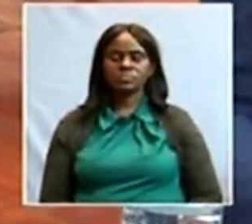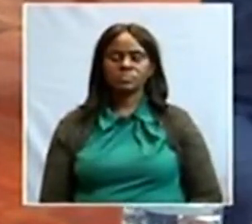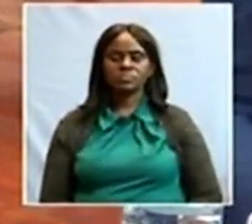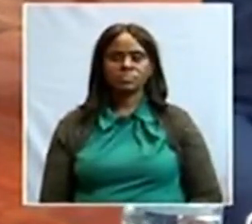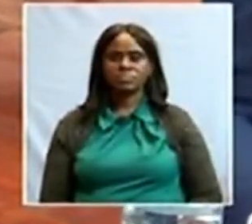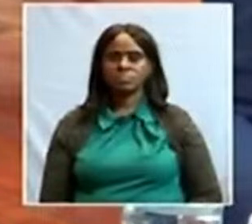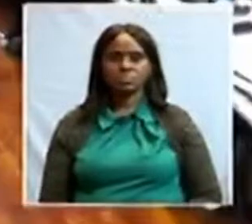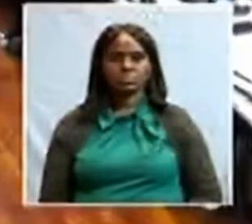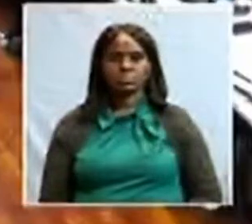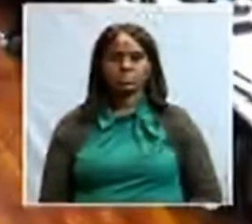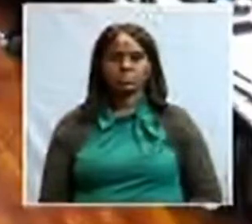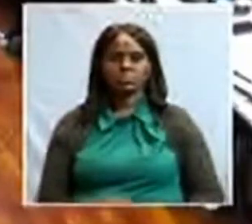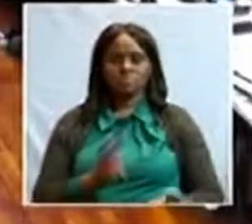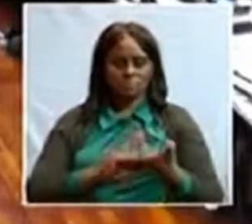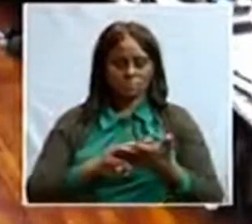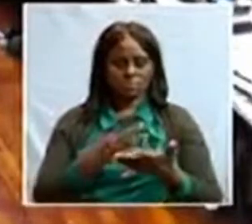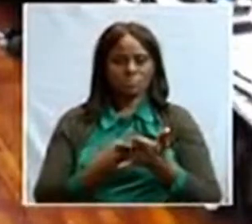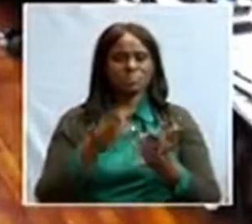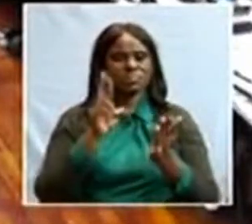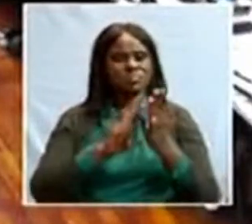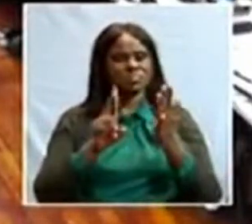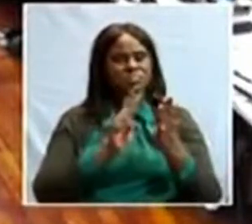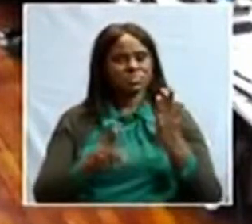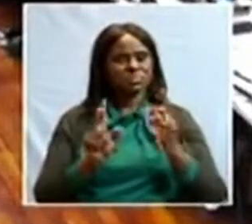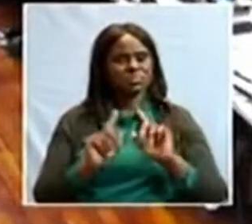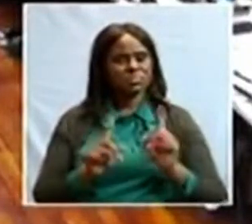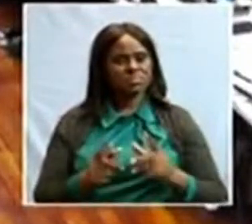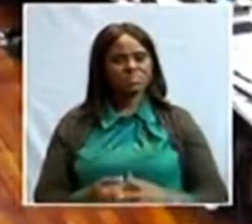Where is the witness reading?